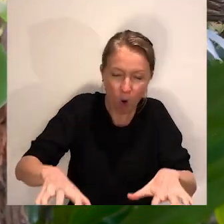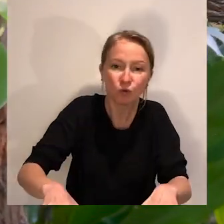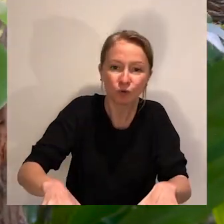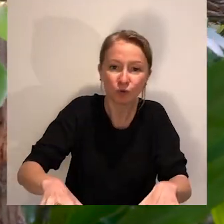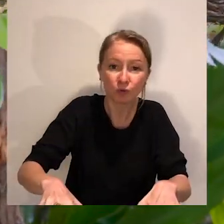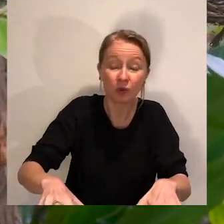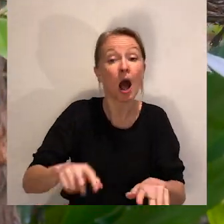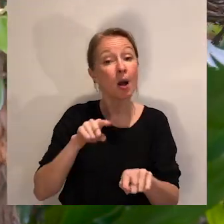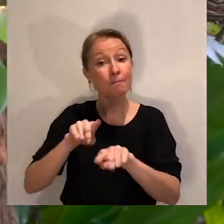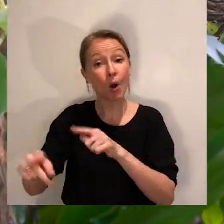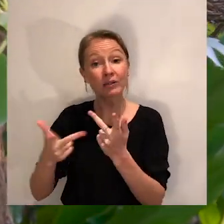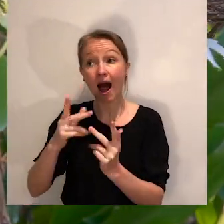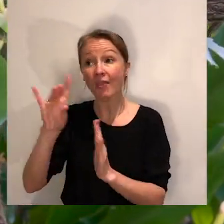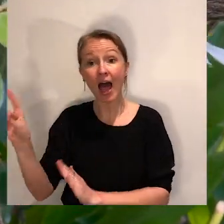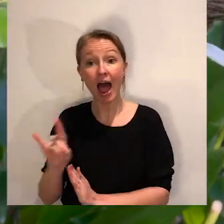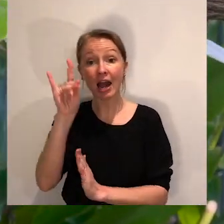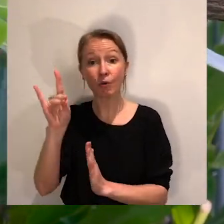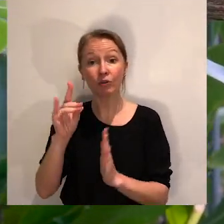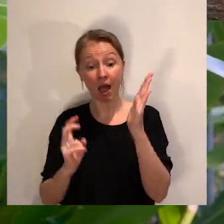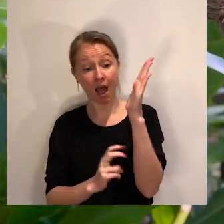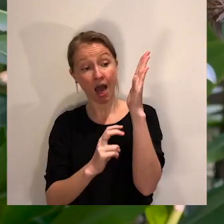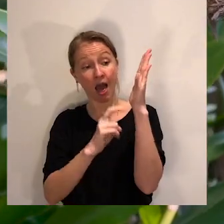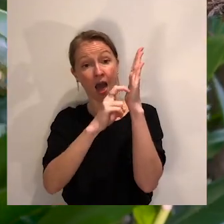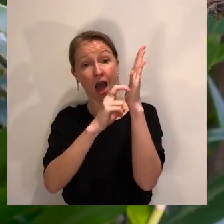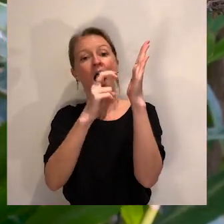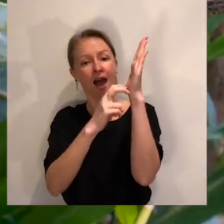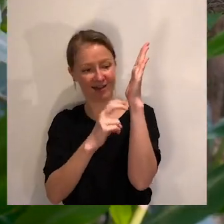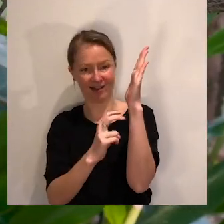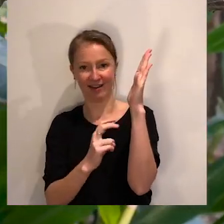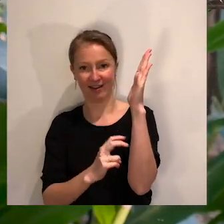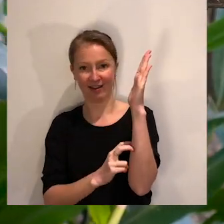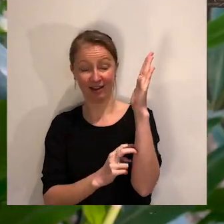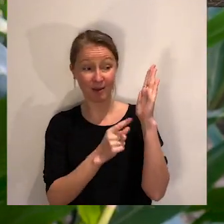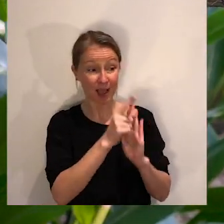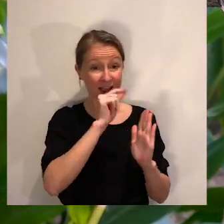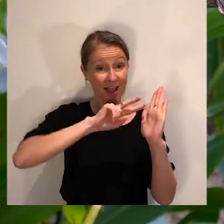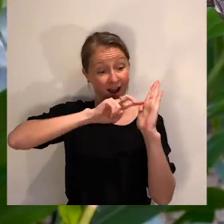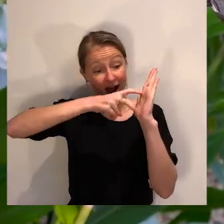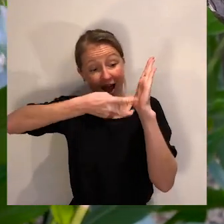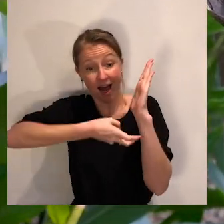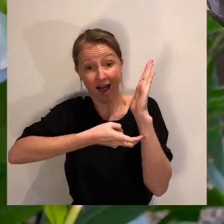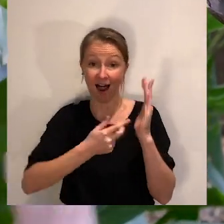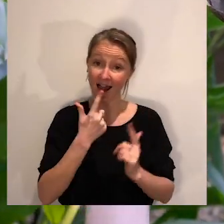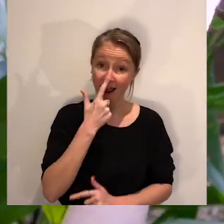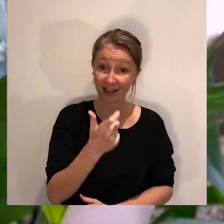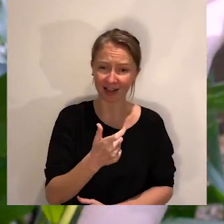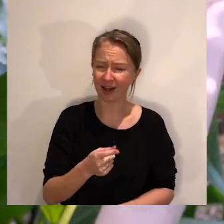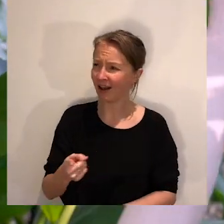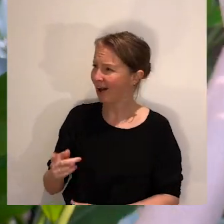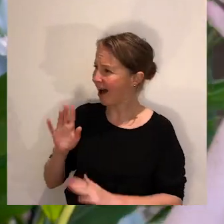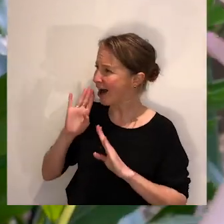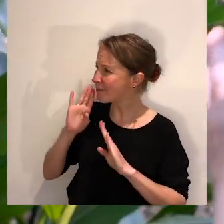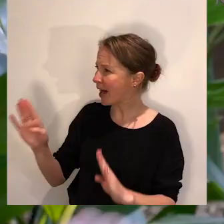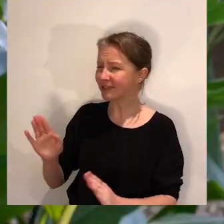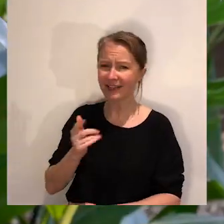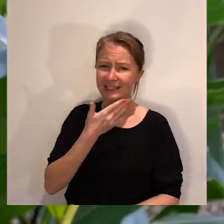one of the only animals that can actually go down trees head first. Wow, how incredible. He's just beautiful. So in